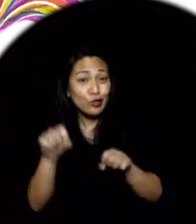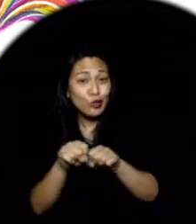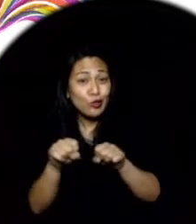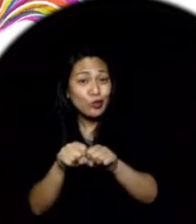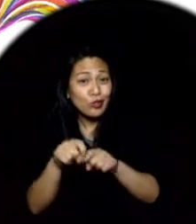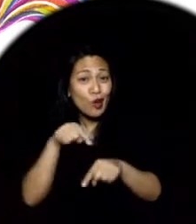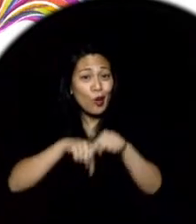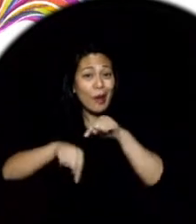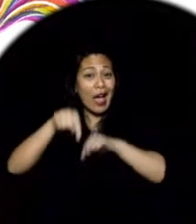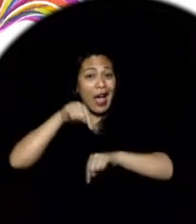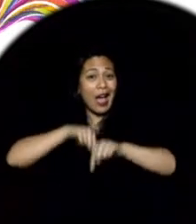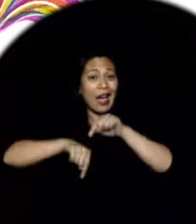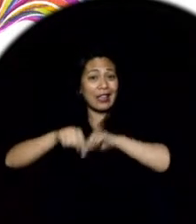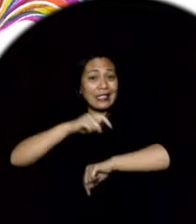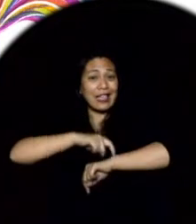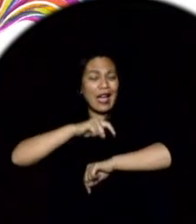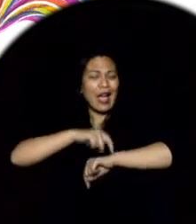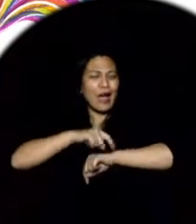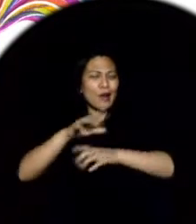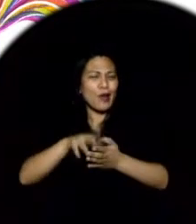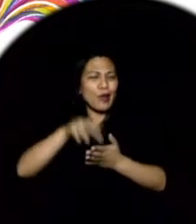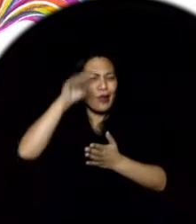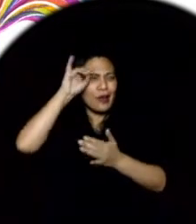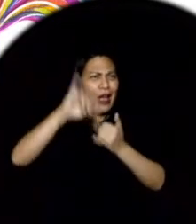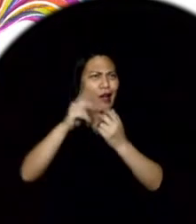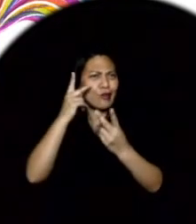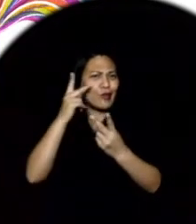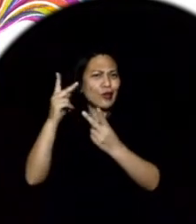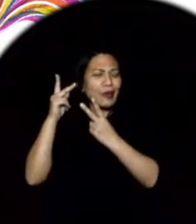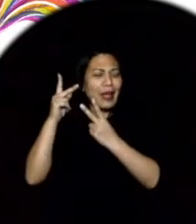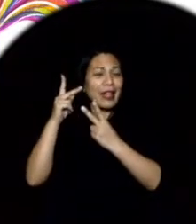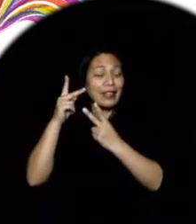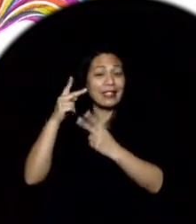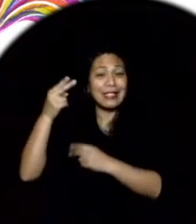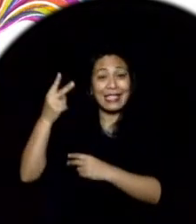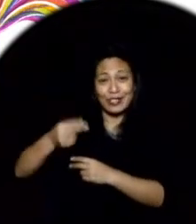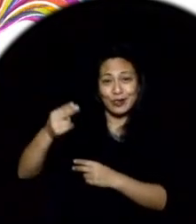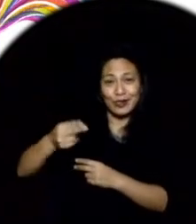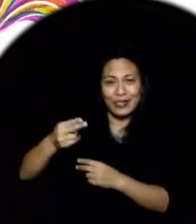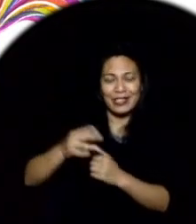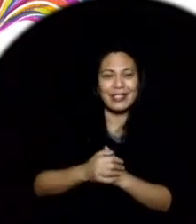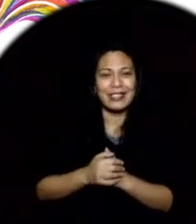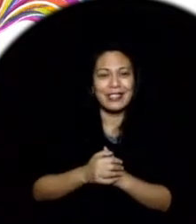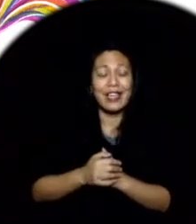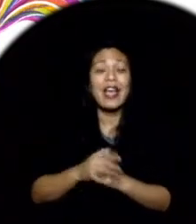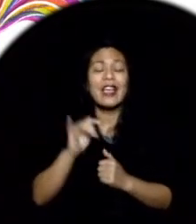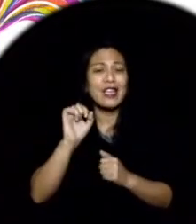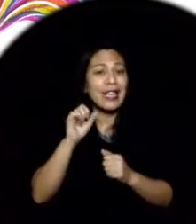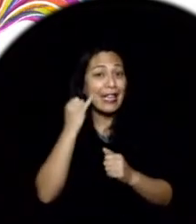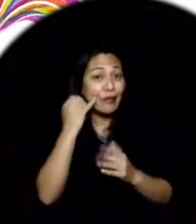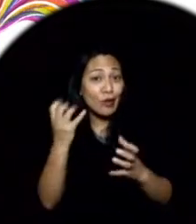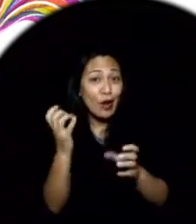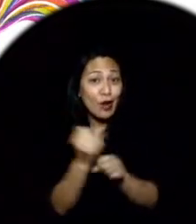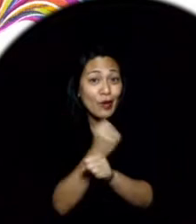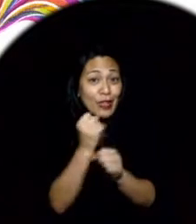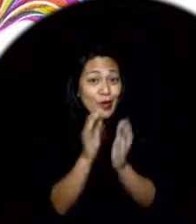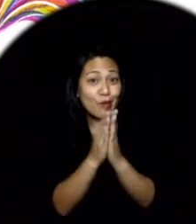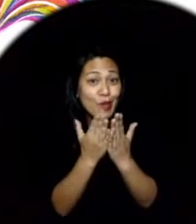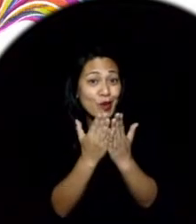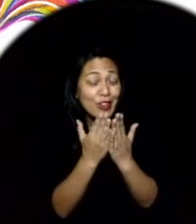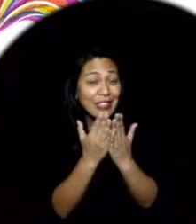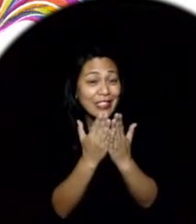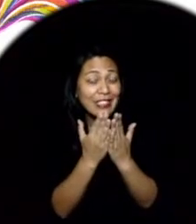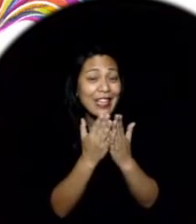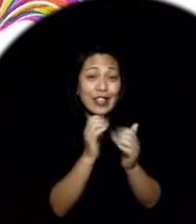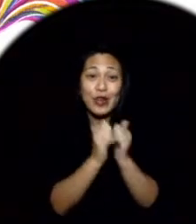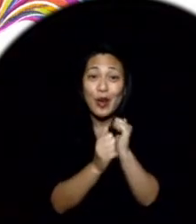themselves traveling back in time. Speaking of mysteries, the mystery of how to win books from Telling Tales has